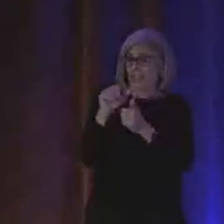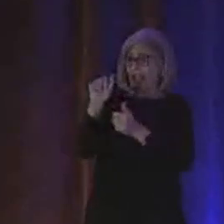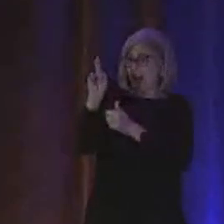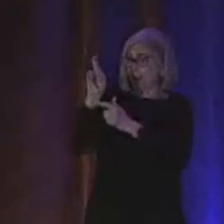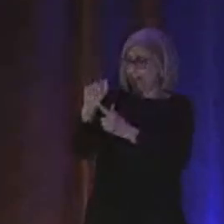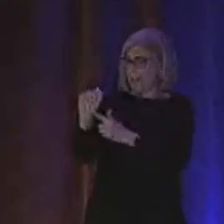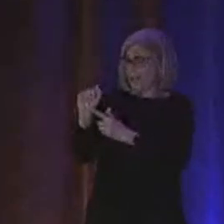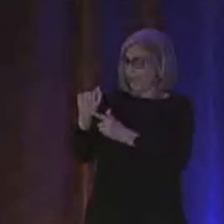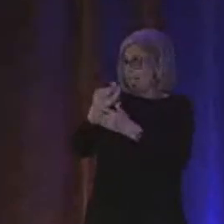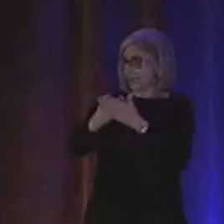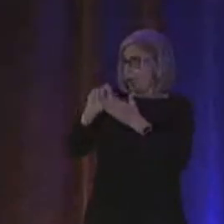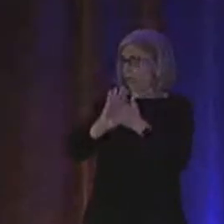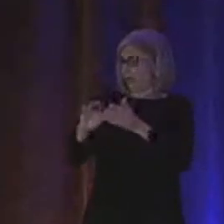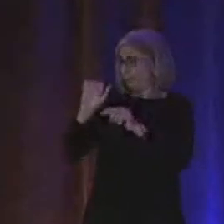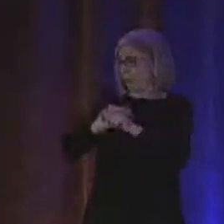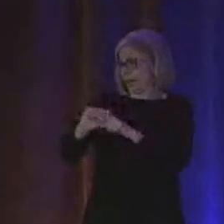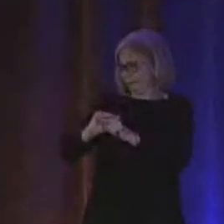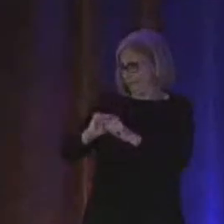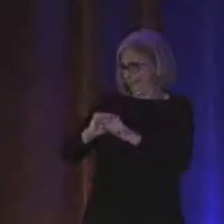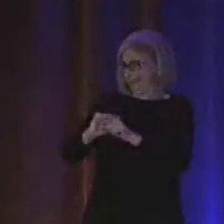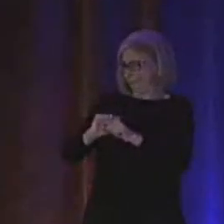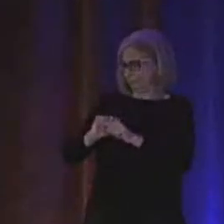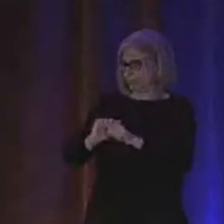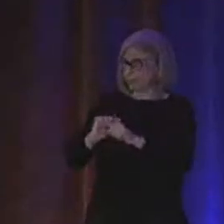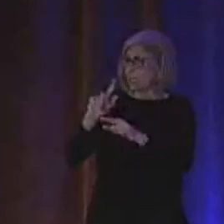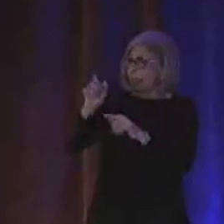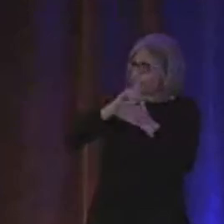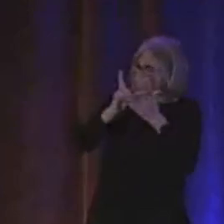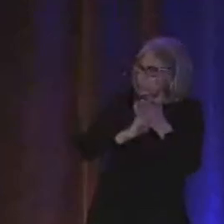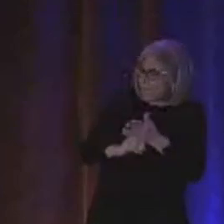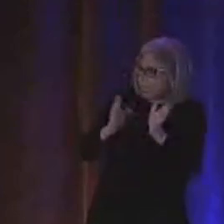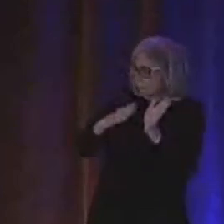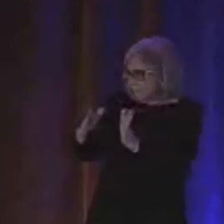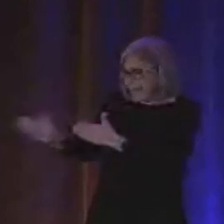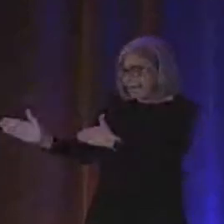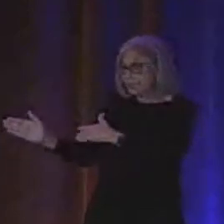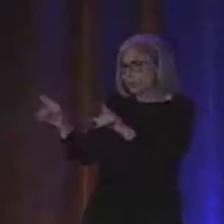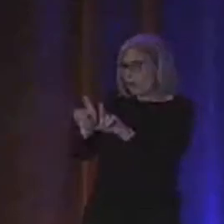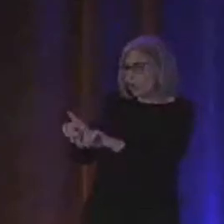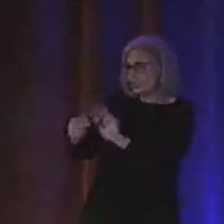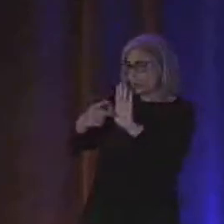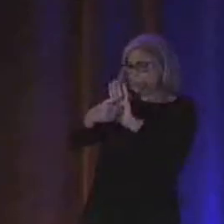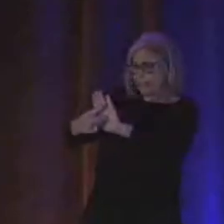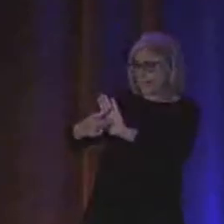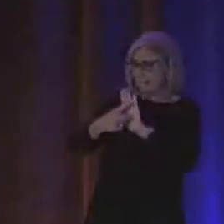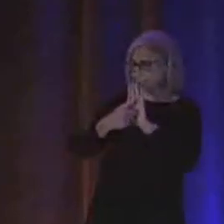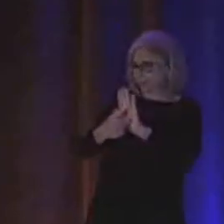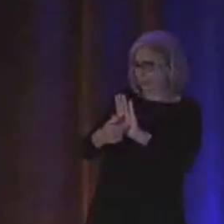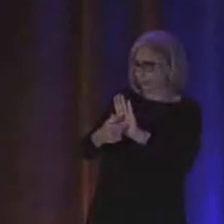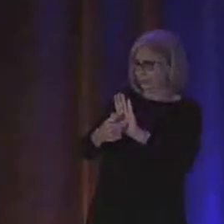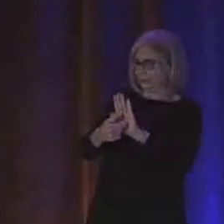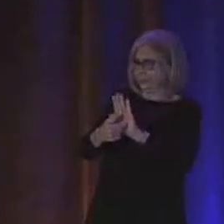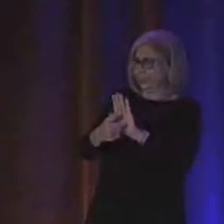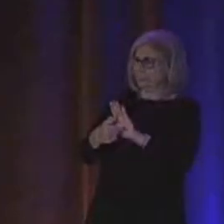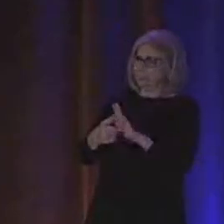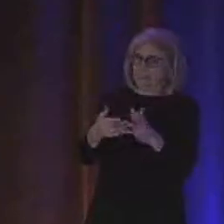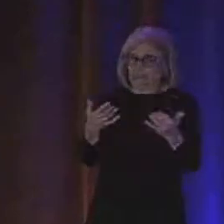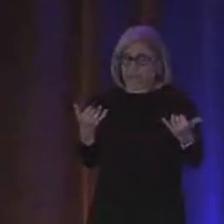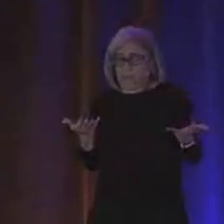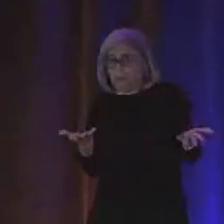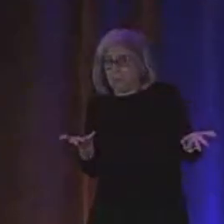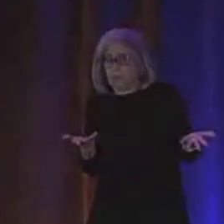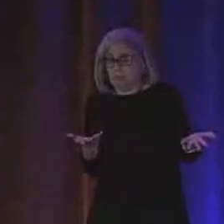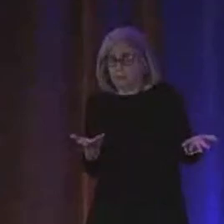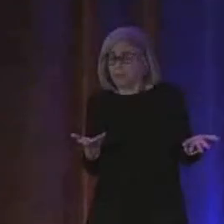authoring practices. They have design patterns and examples. Now,